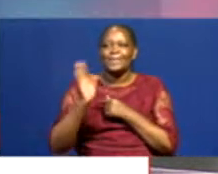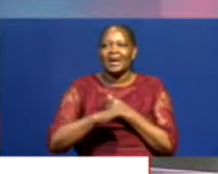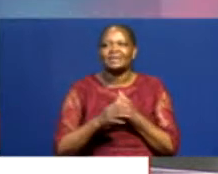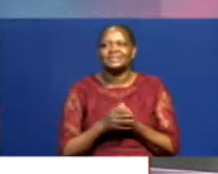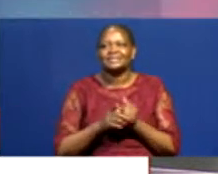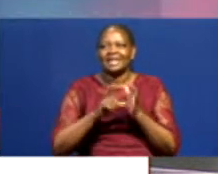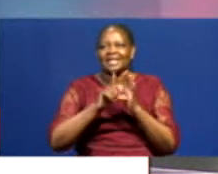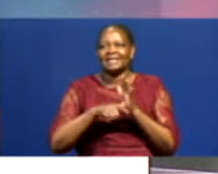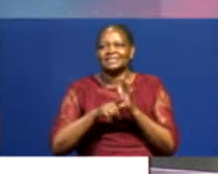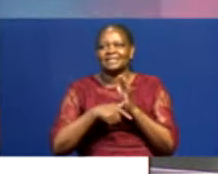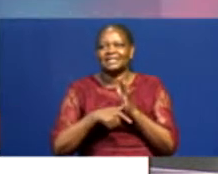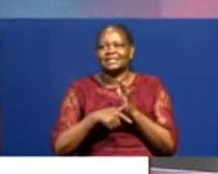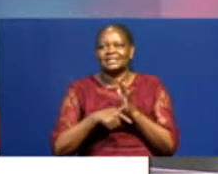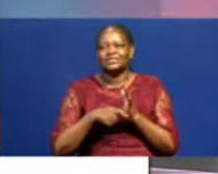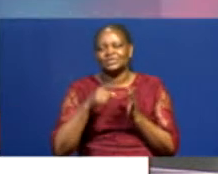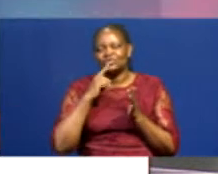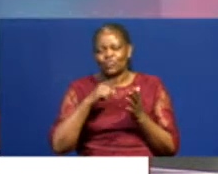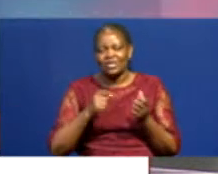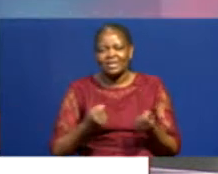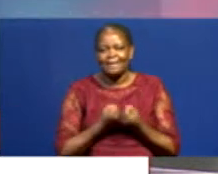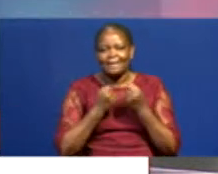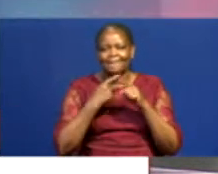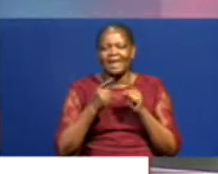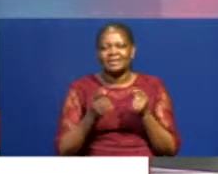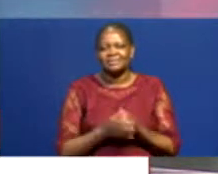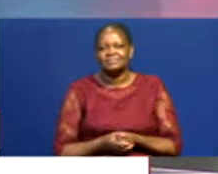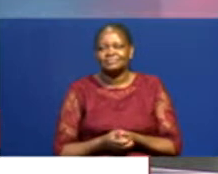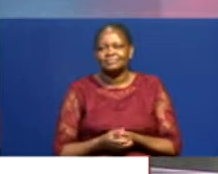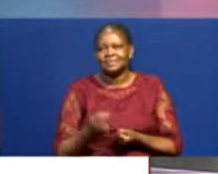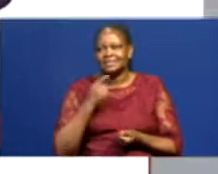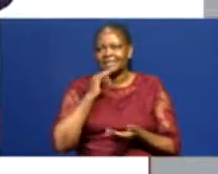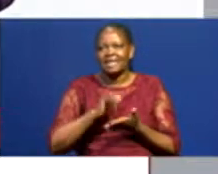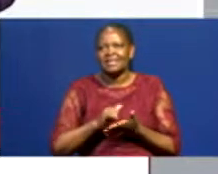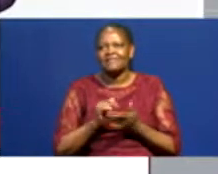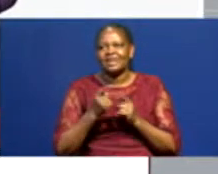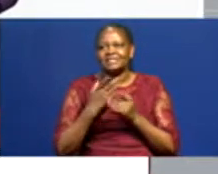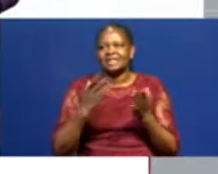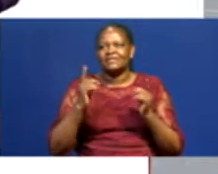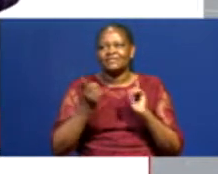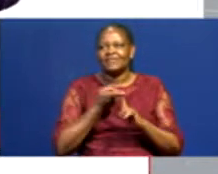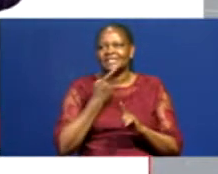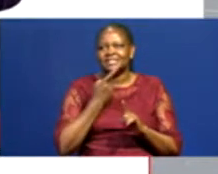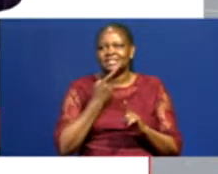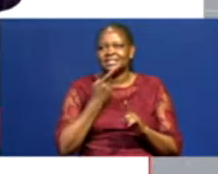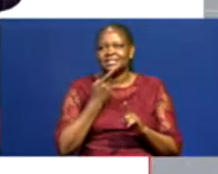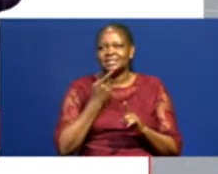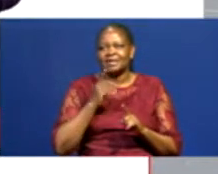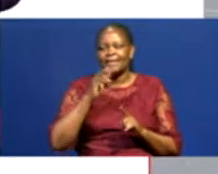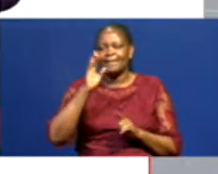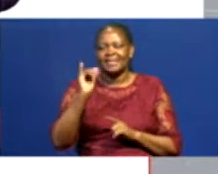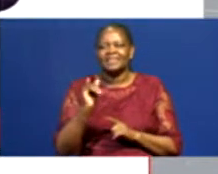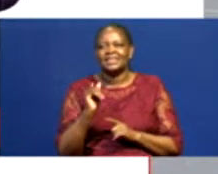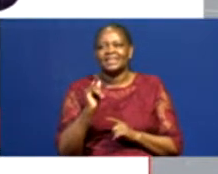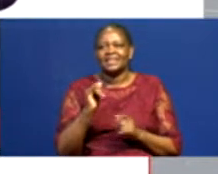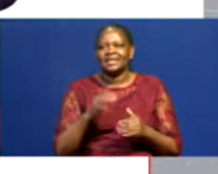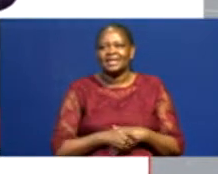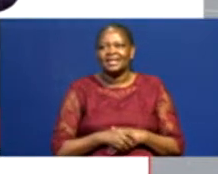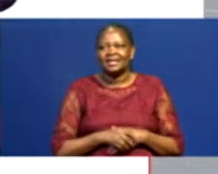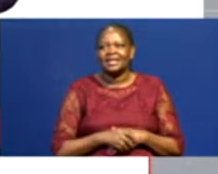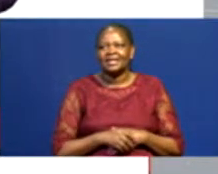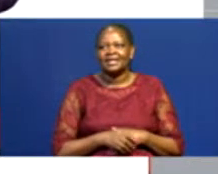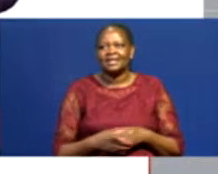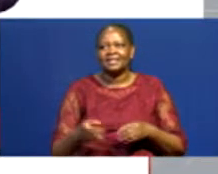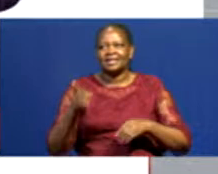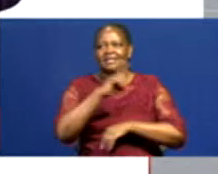bit later on to give us the day's sports. But they say, first things first, Betty Kiptum, the